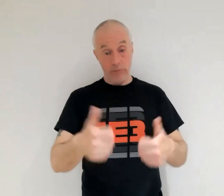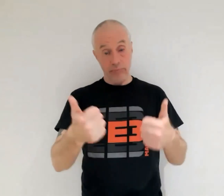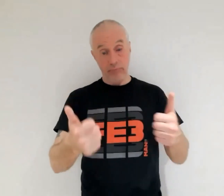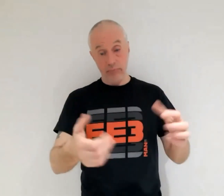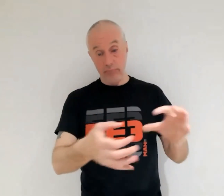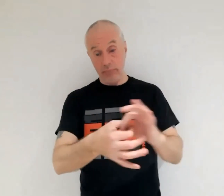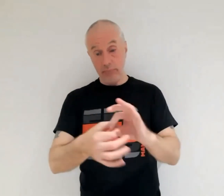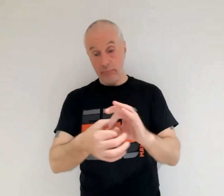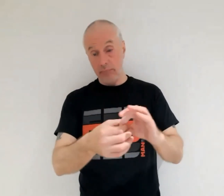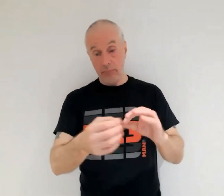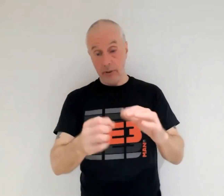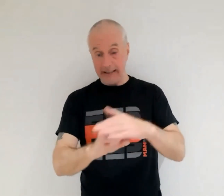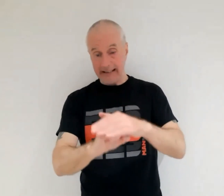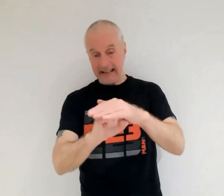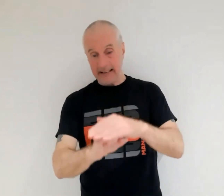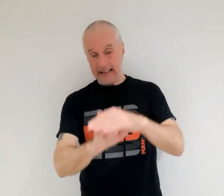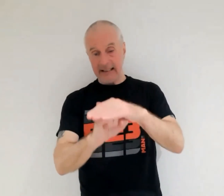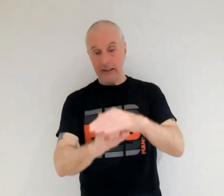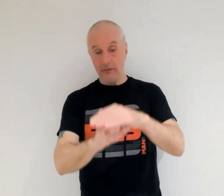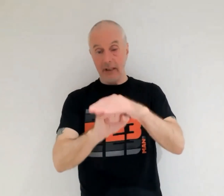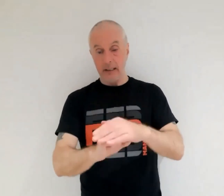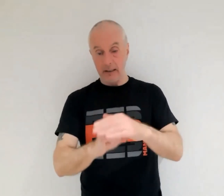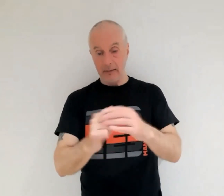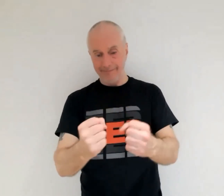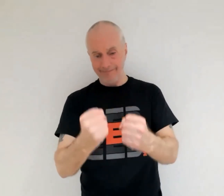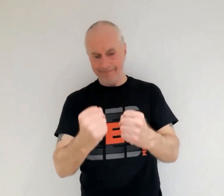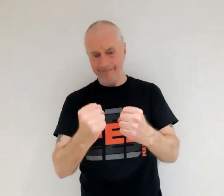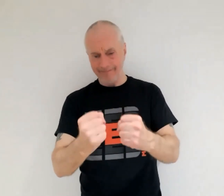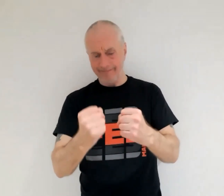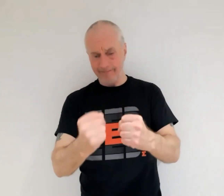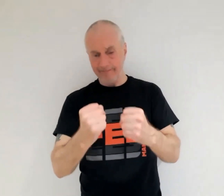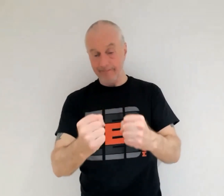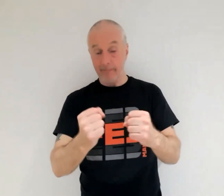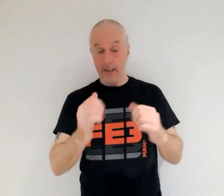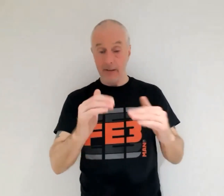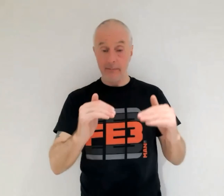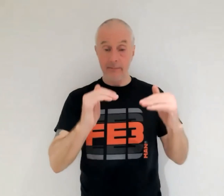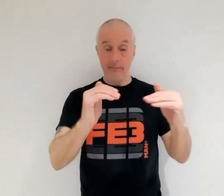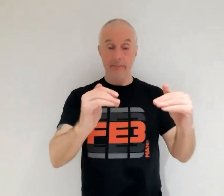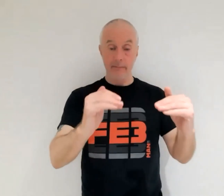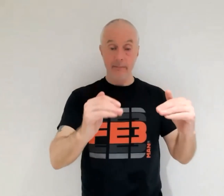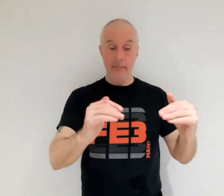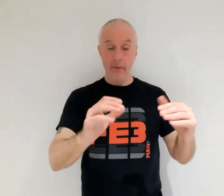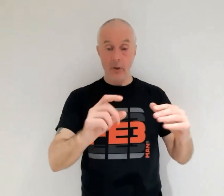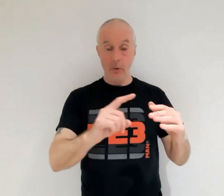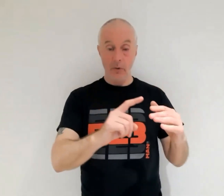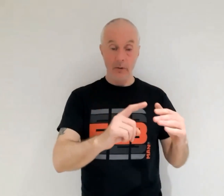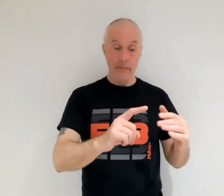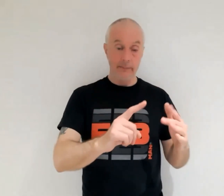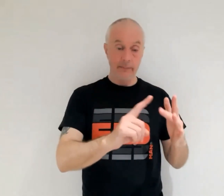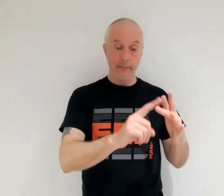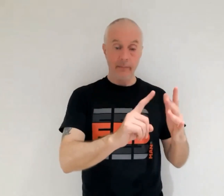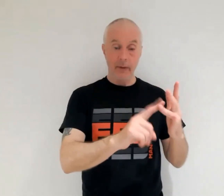nice stress gradient, then it has a higher association with ionic flow.